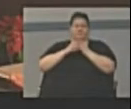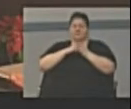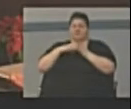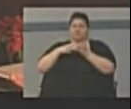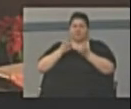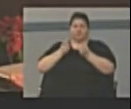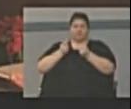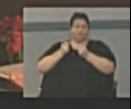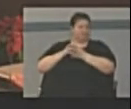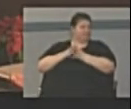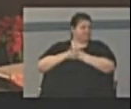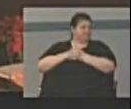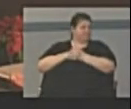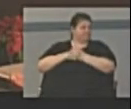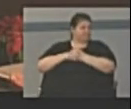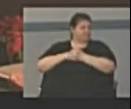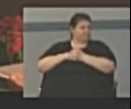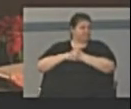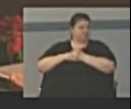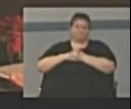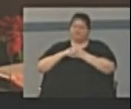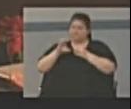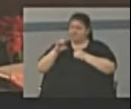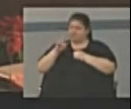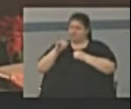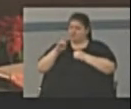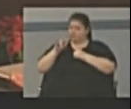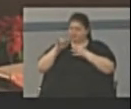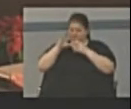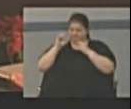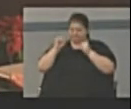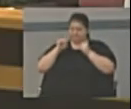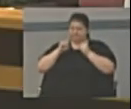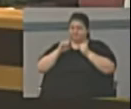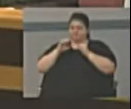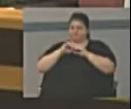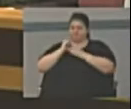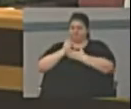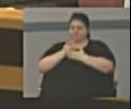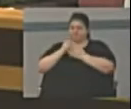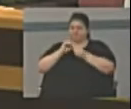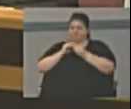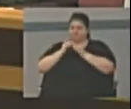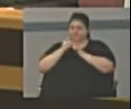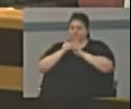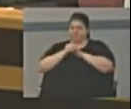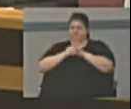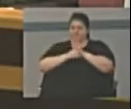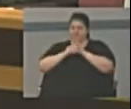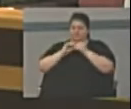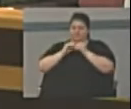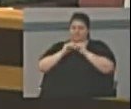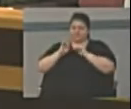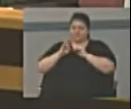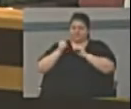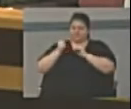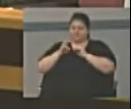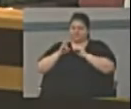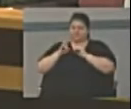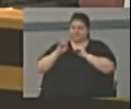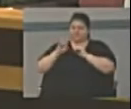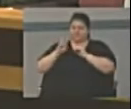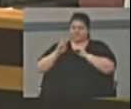Mr. President. Ms. Crary. I recommend that we approve ordinance number 1762, an ordinance concerning Town Center at